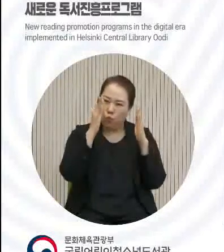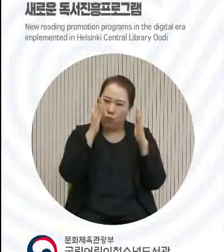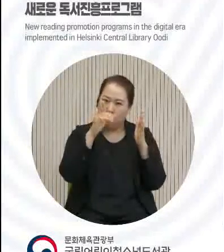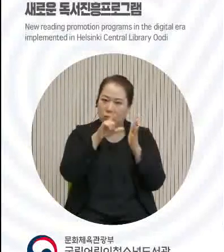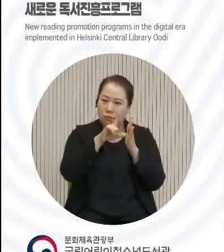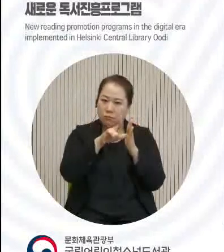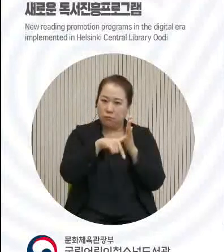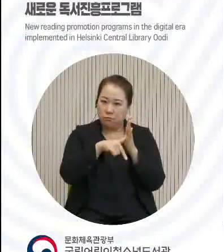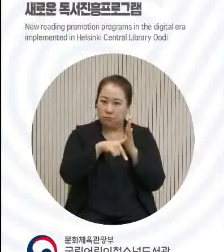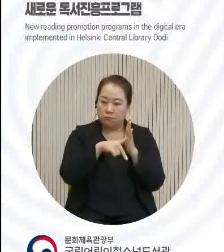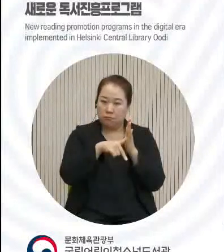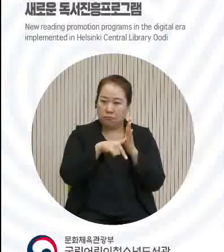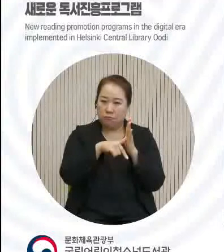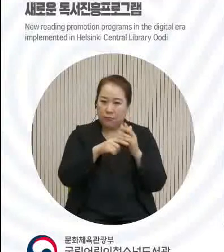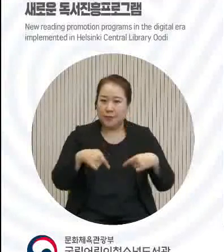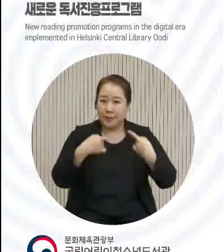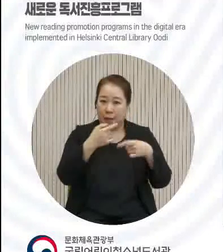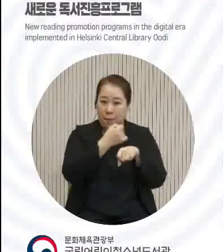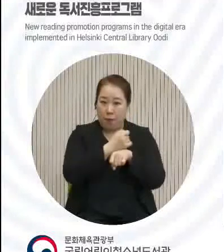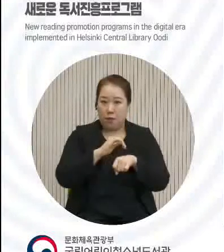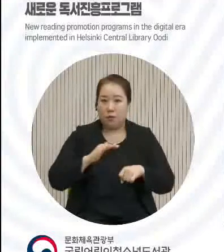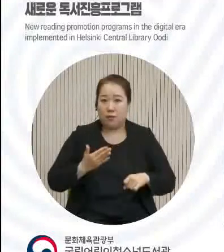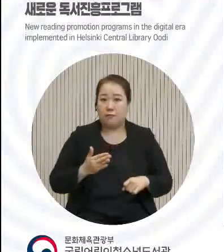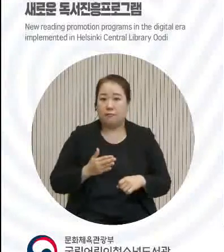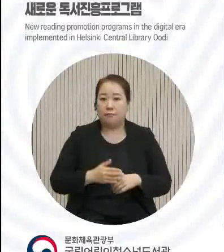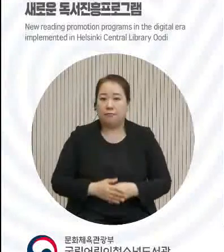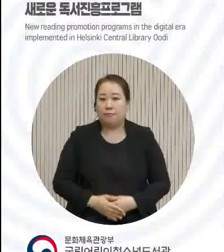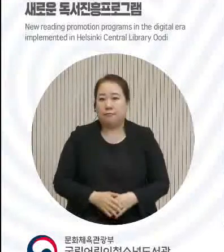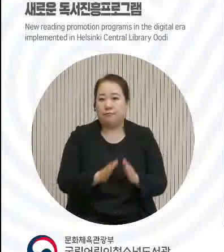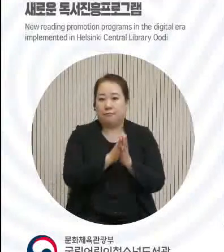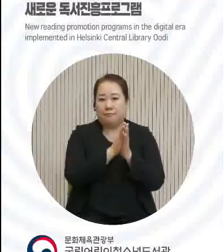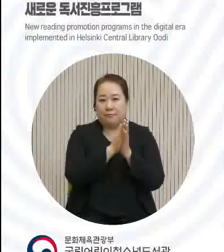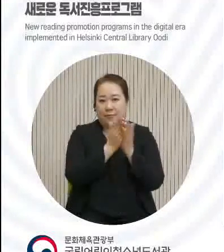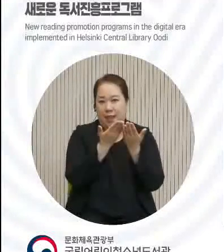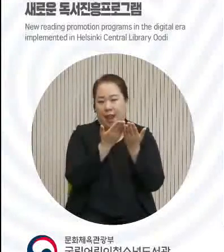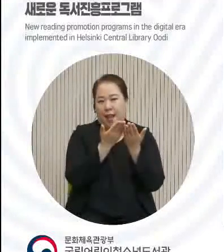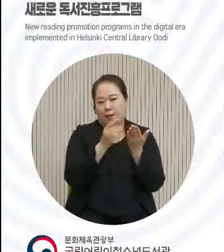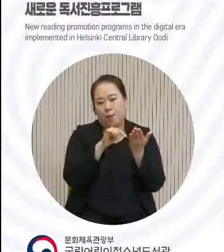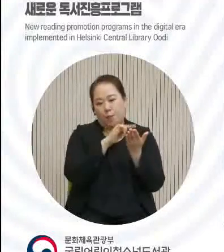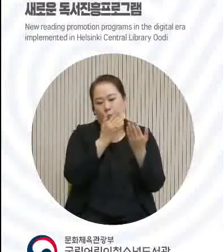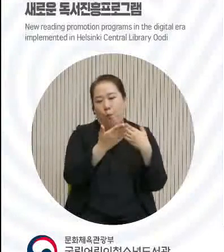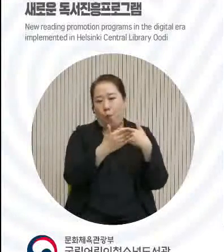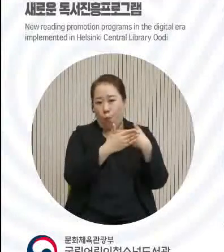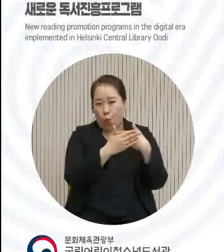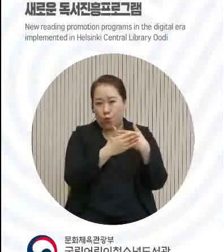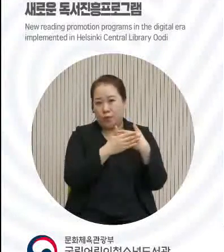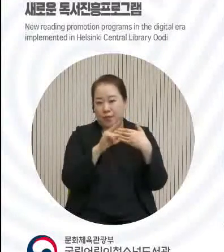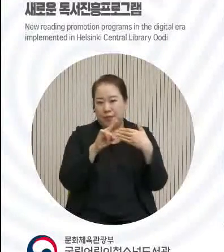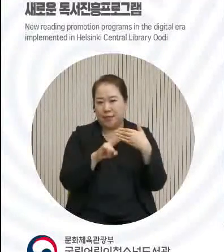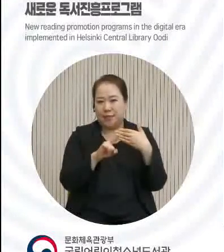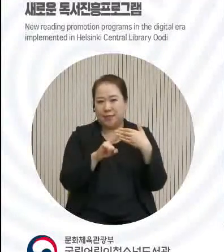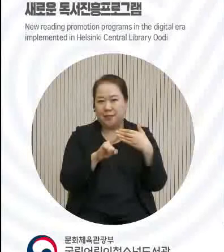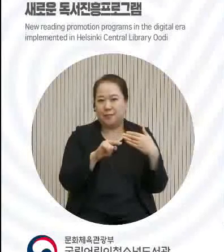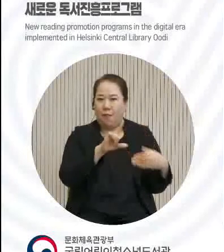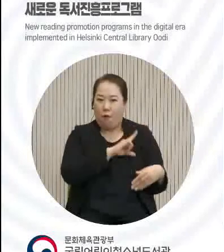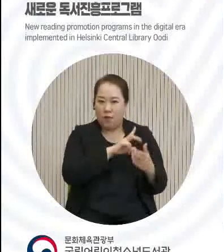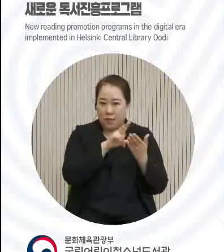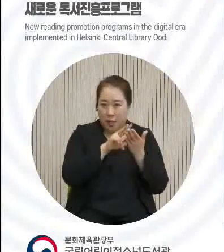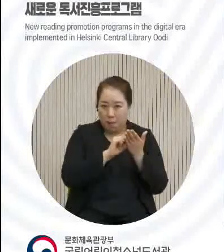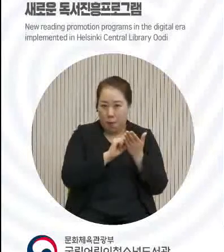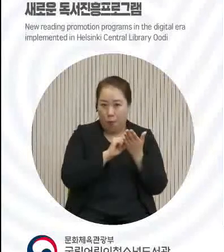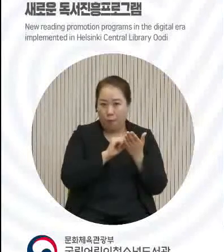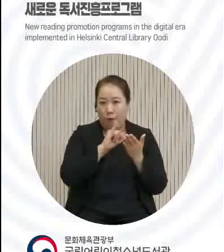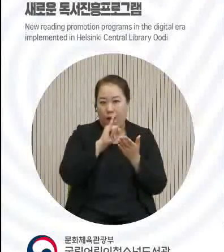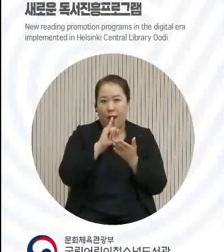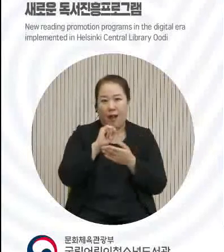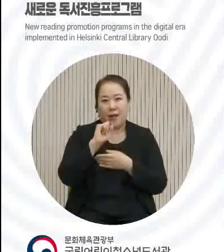there, for example, name of the book, the name of the author and the publisher, or even